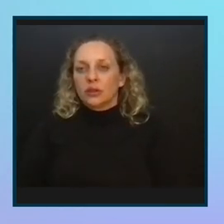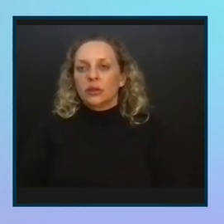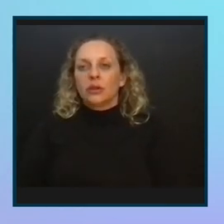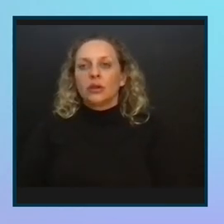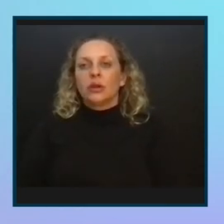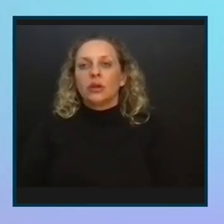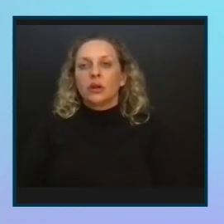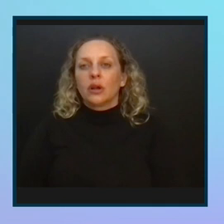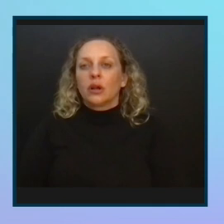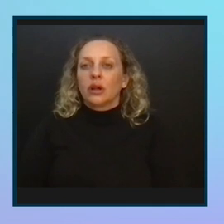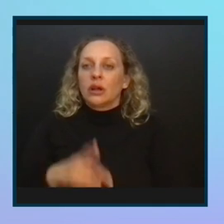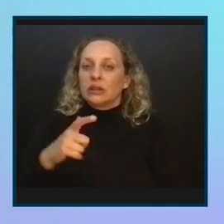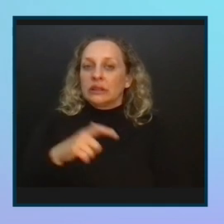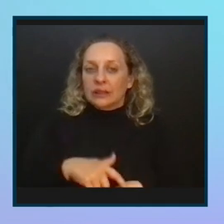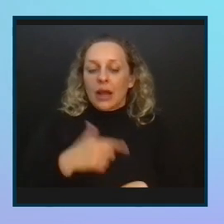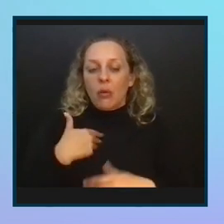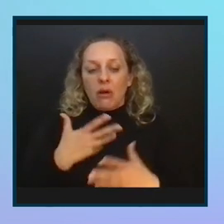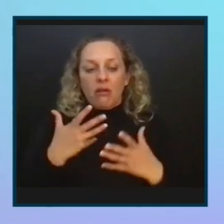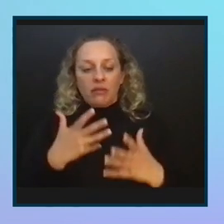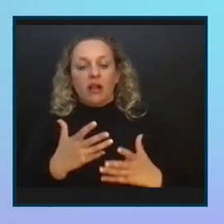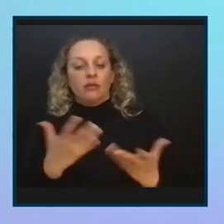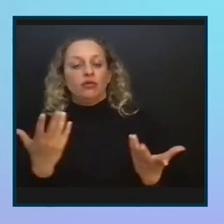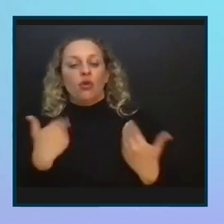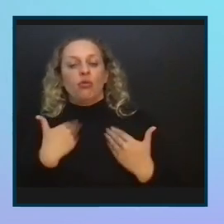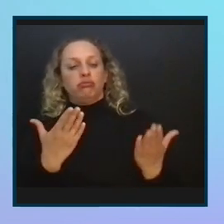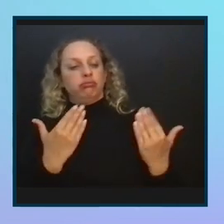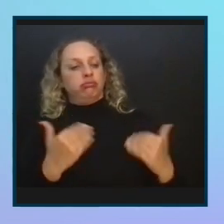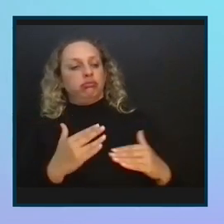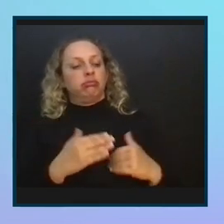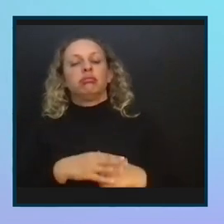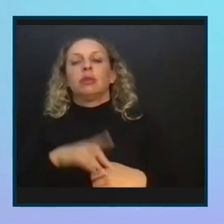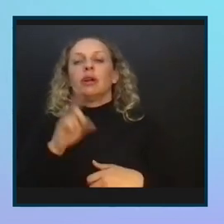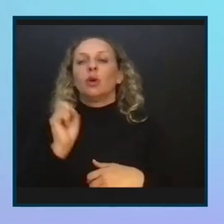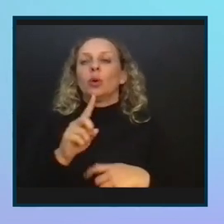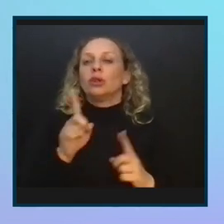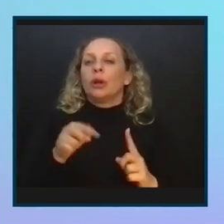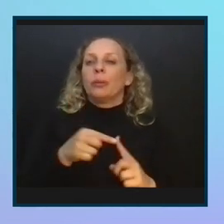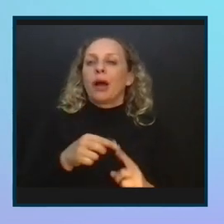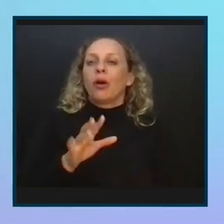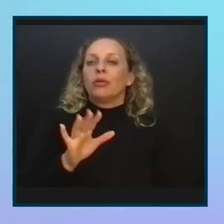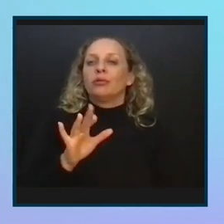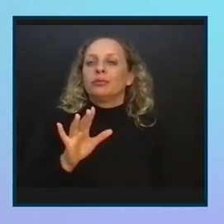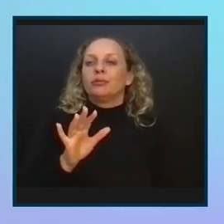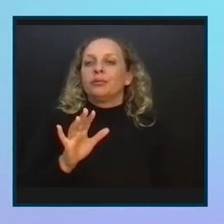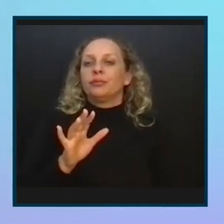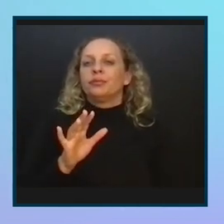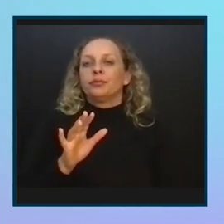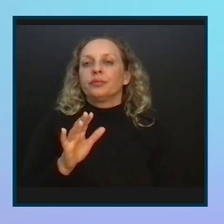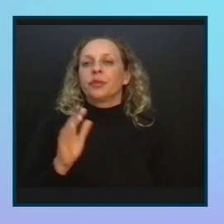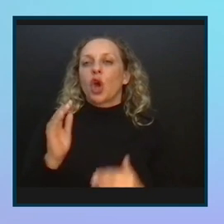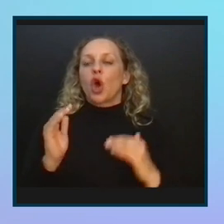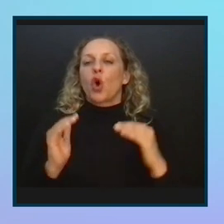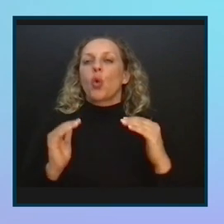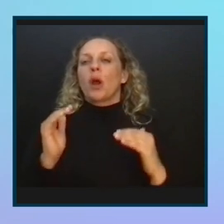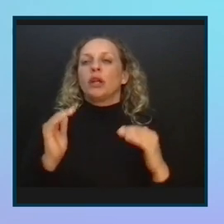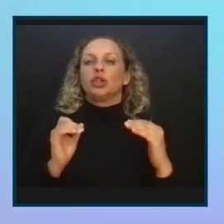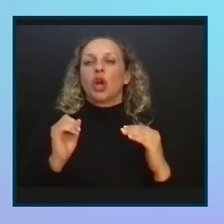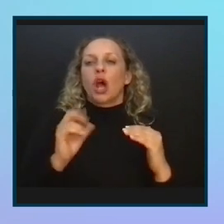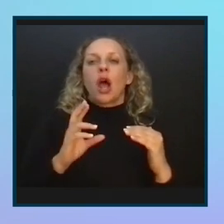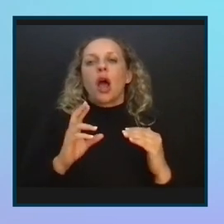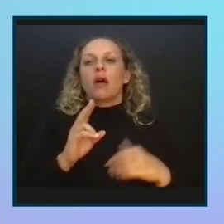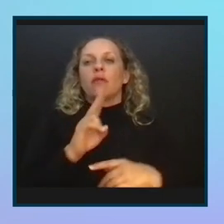amount of time we have left. So next up is a question about ratio of UX designers